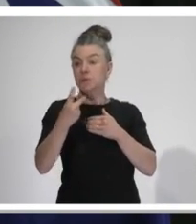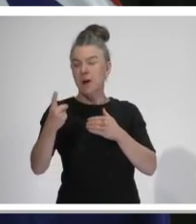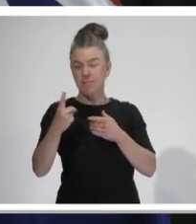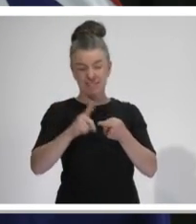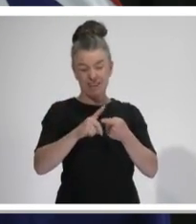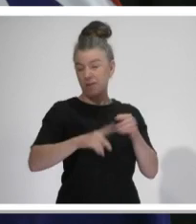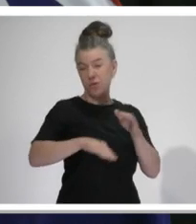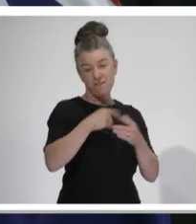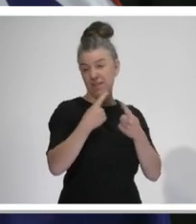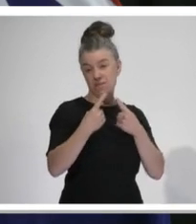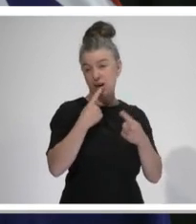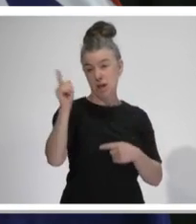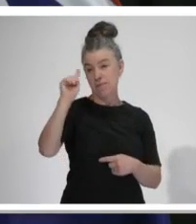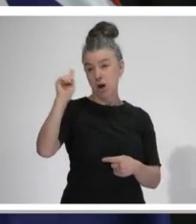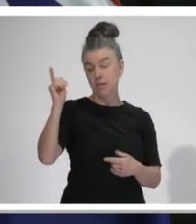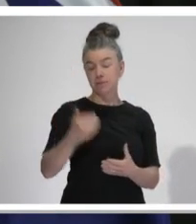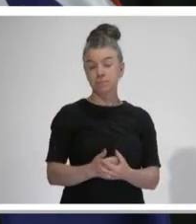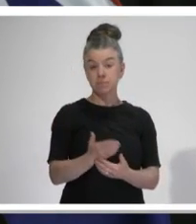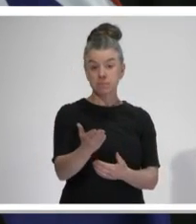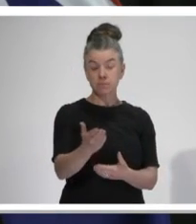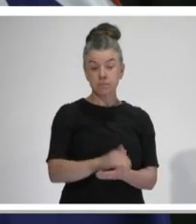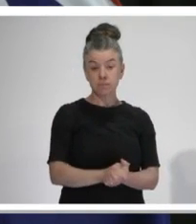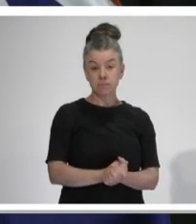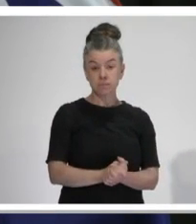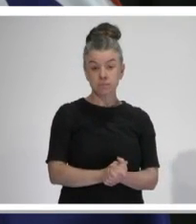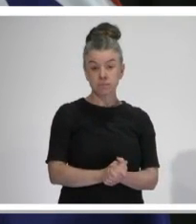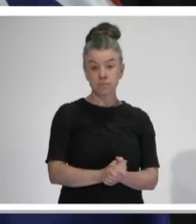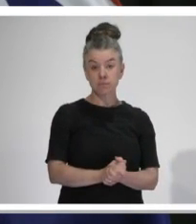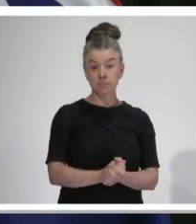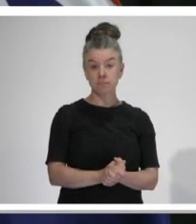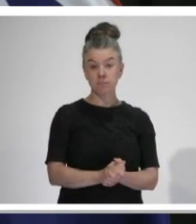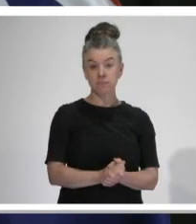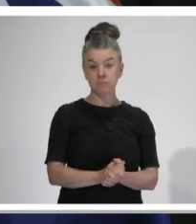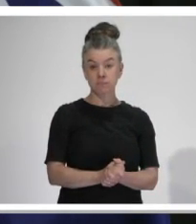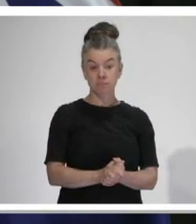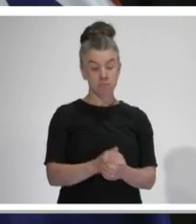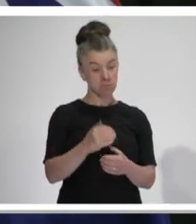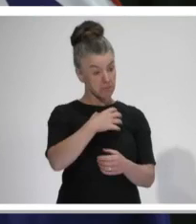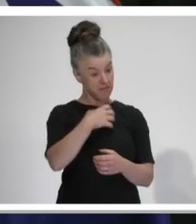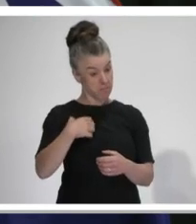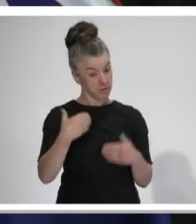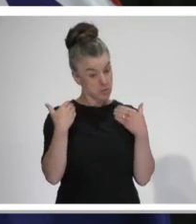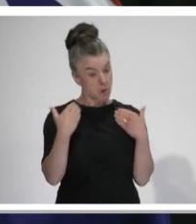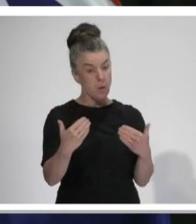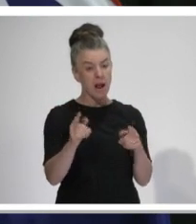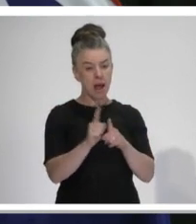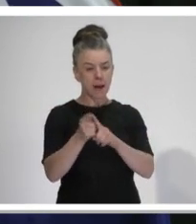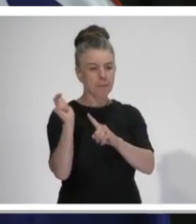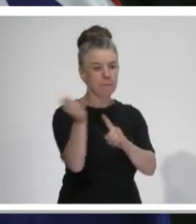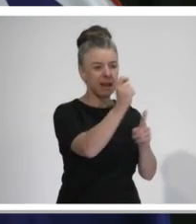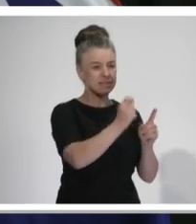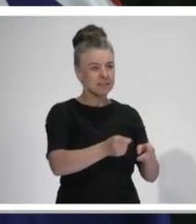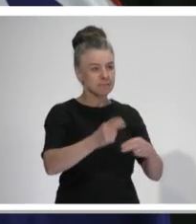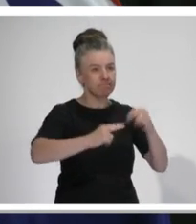data before we can be sure about that. Craig? Might the government start pushing ahead with some of its infrastructure projects under Alert Level 3, or would they have to wait to Level